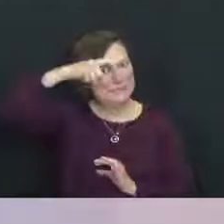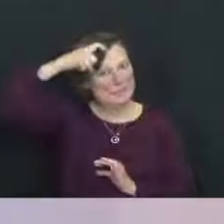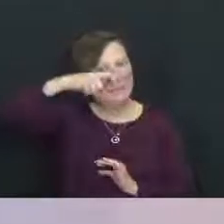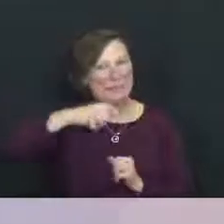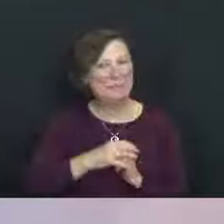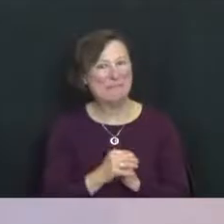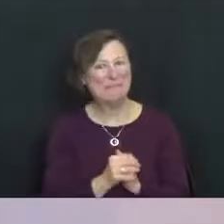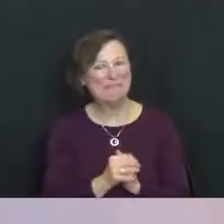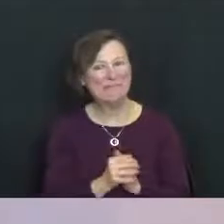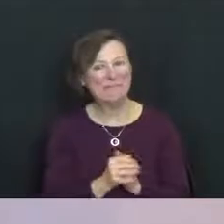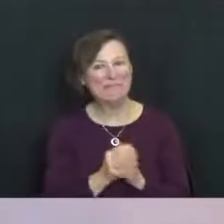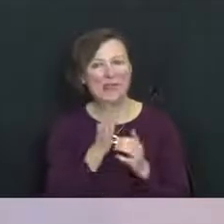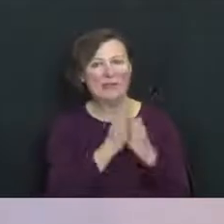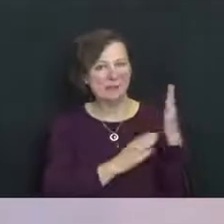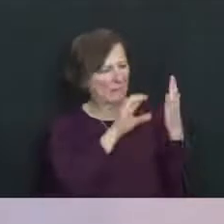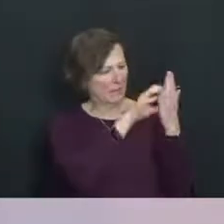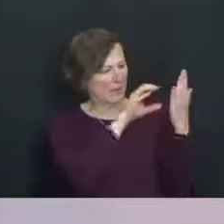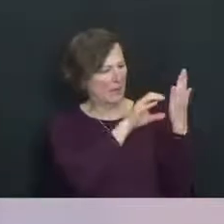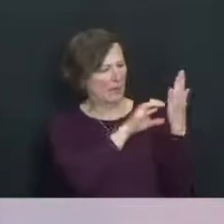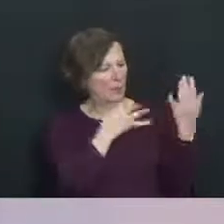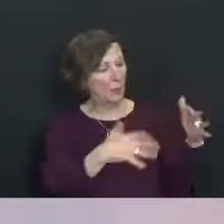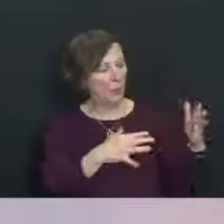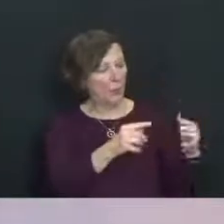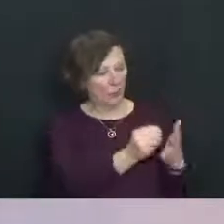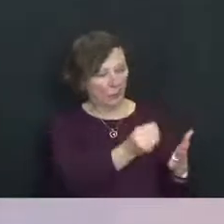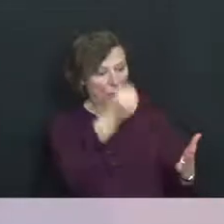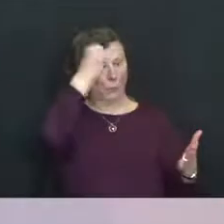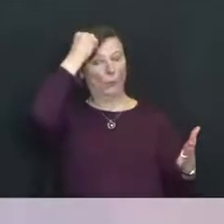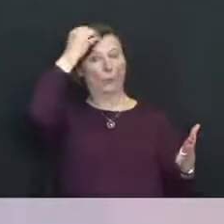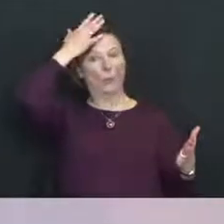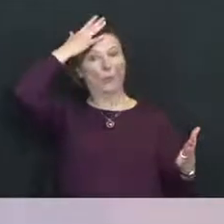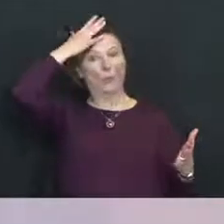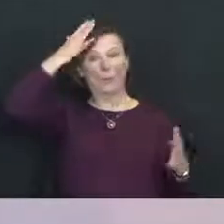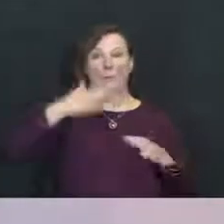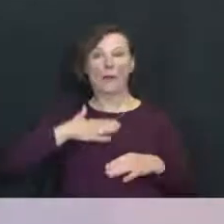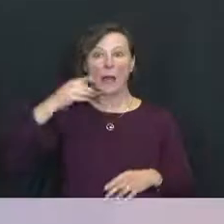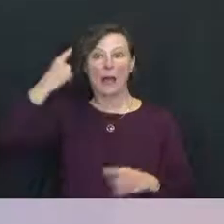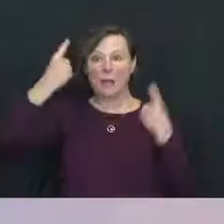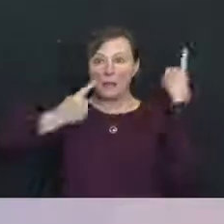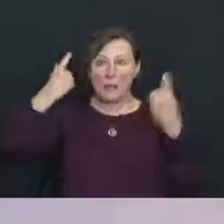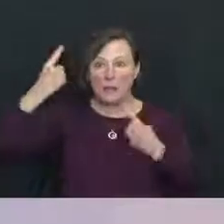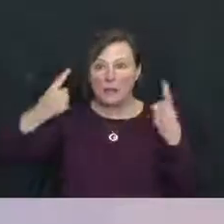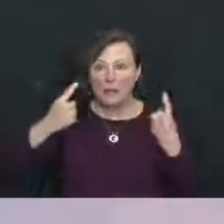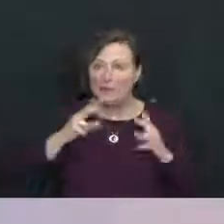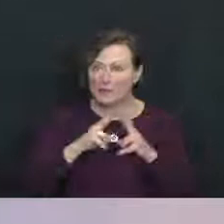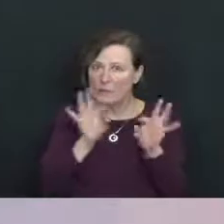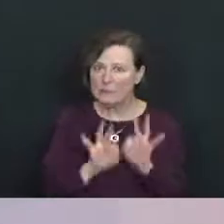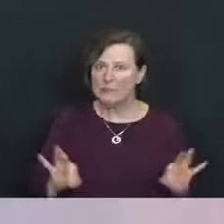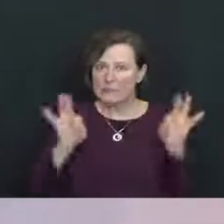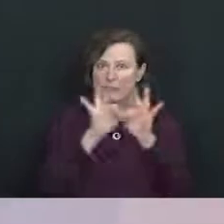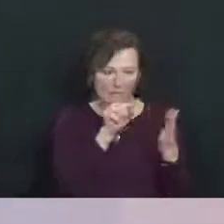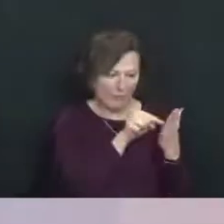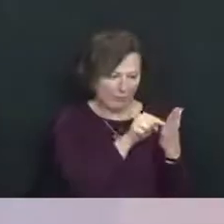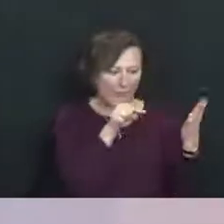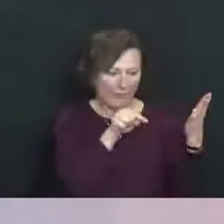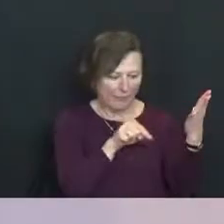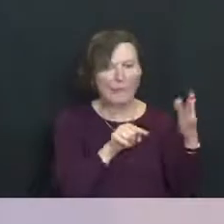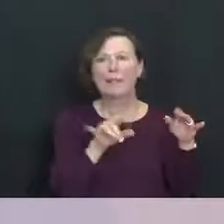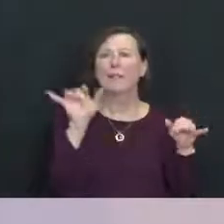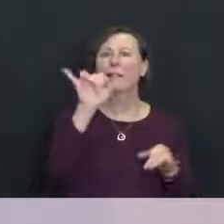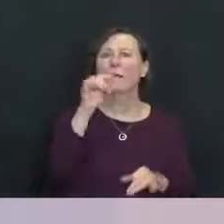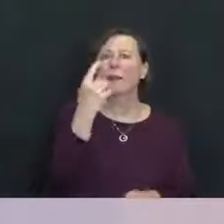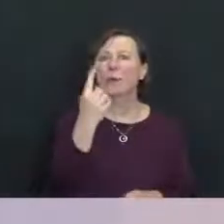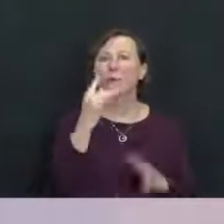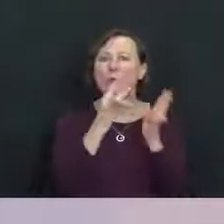And certain passages leaped up into my consciousness as being especially significant. Like when